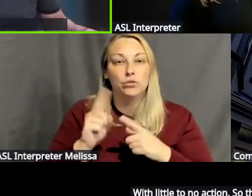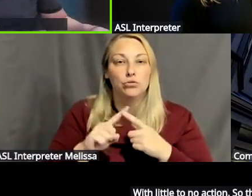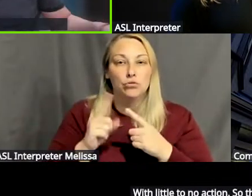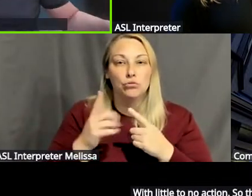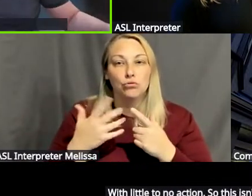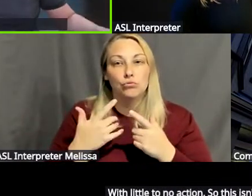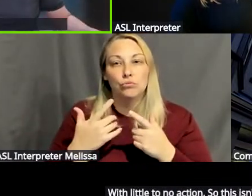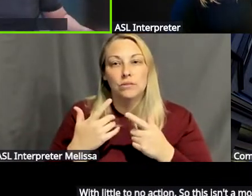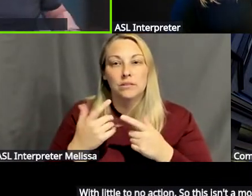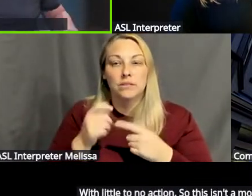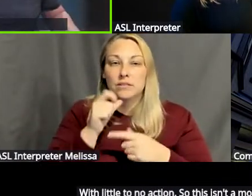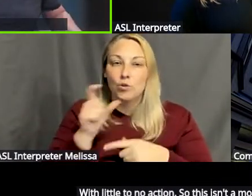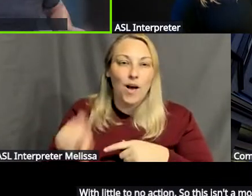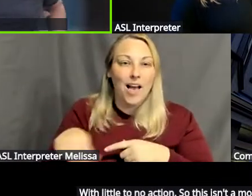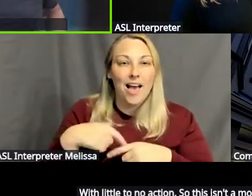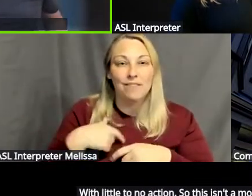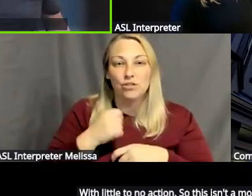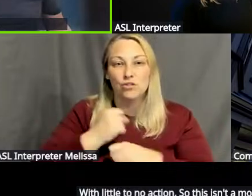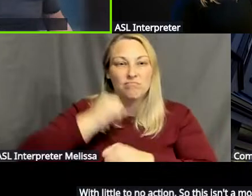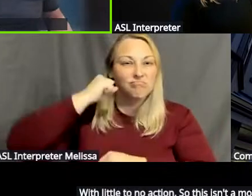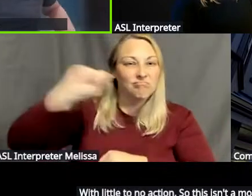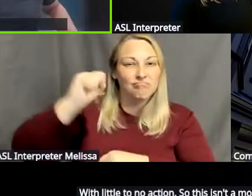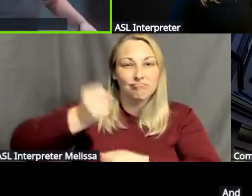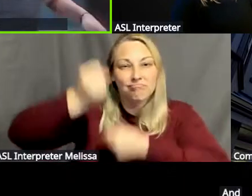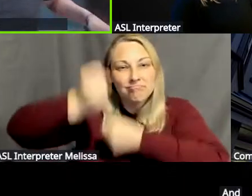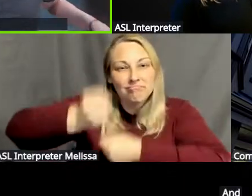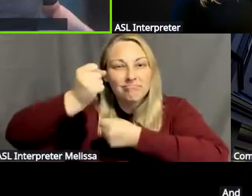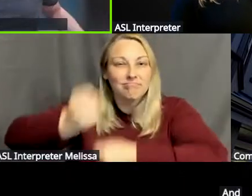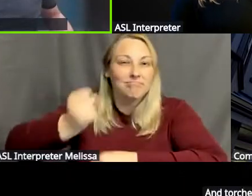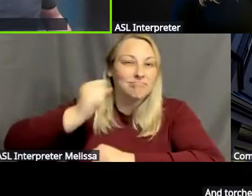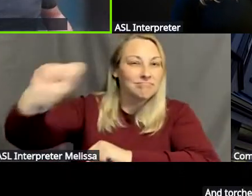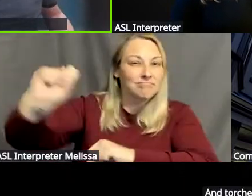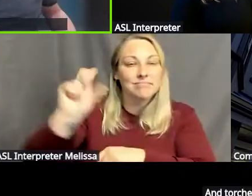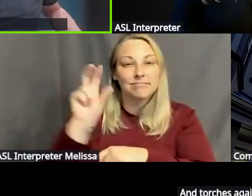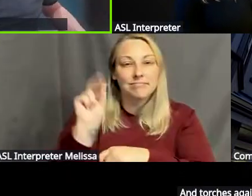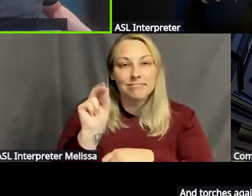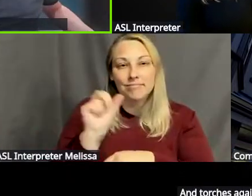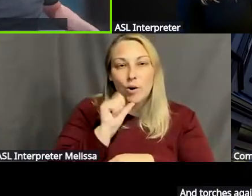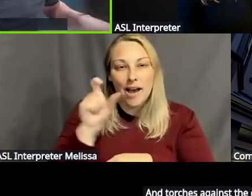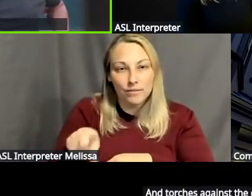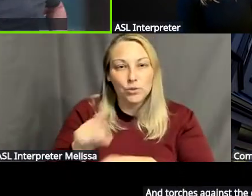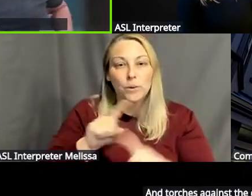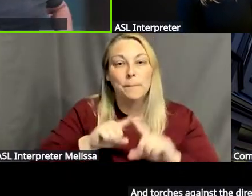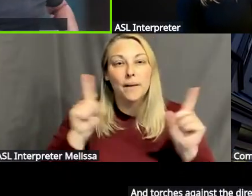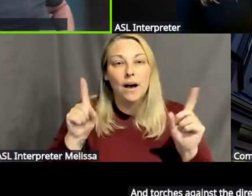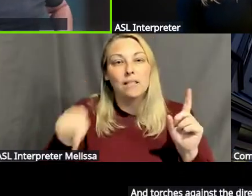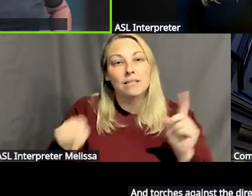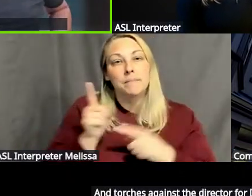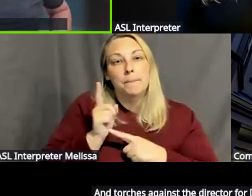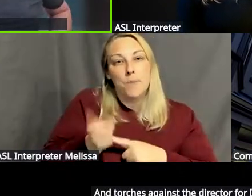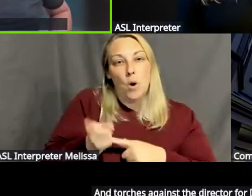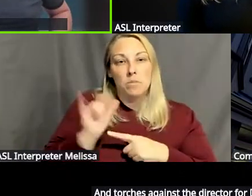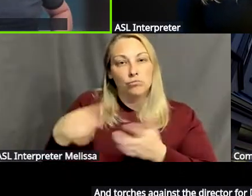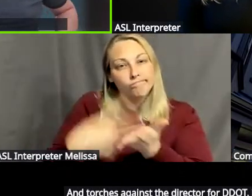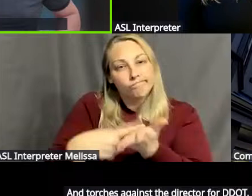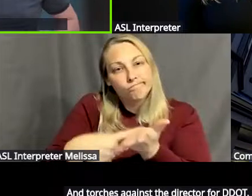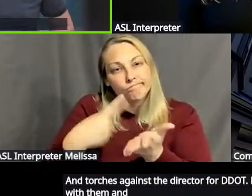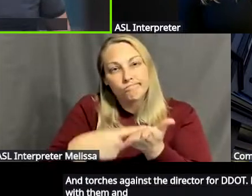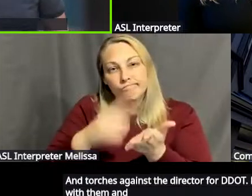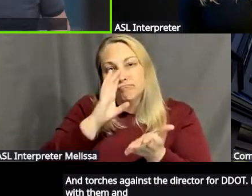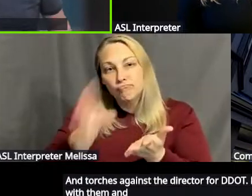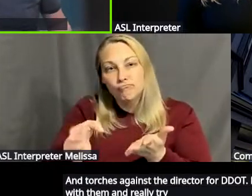pitchforks and torches against the director for DDOT, but this is a moment to really talk with them and really try to